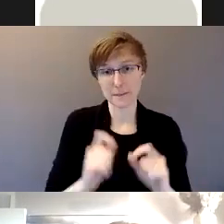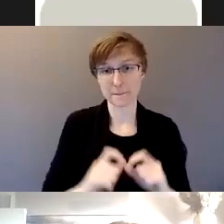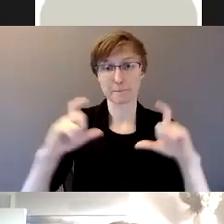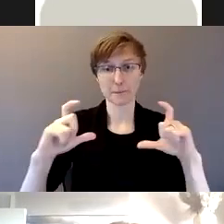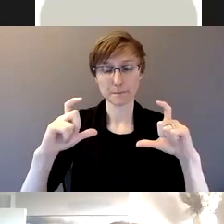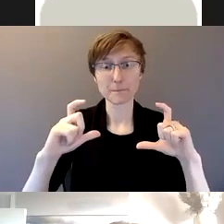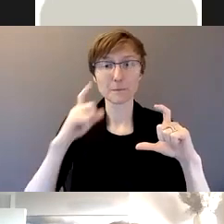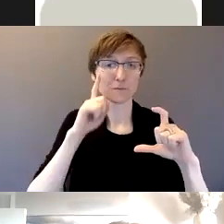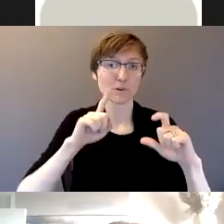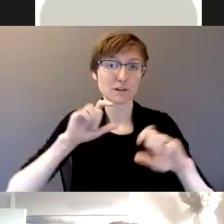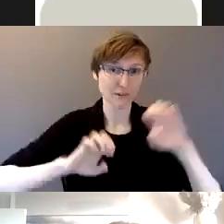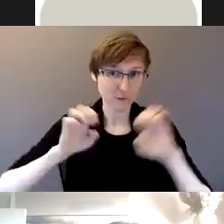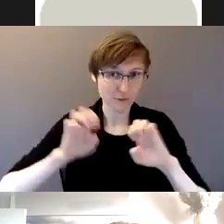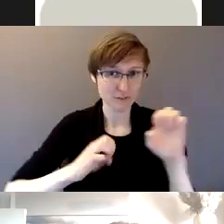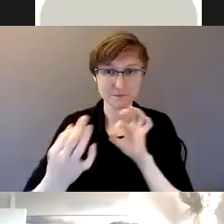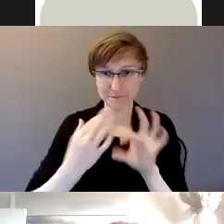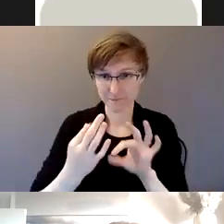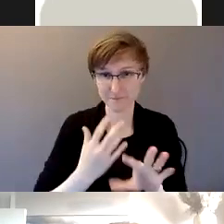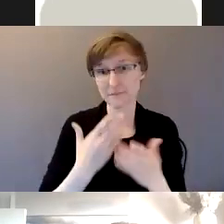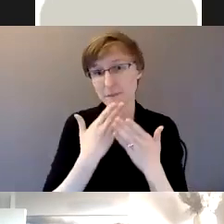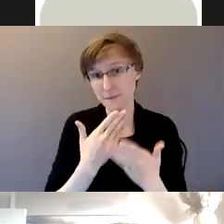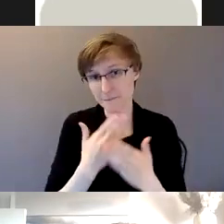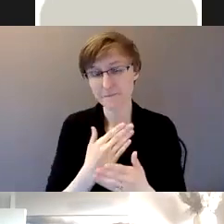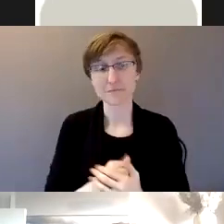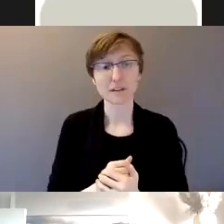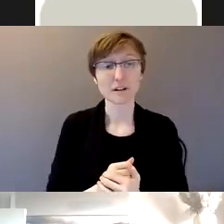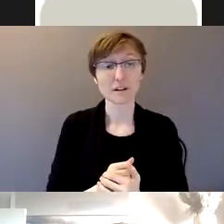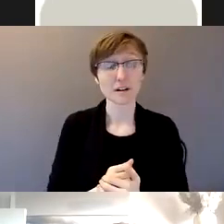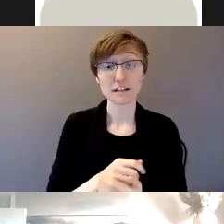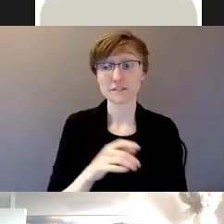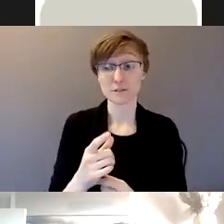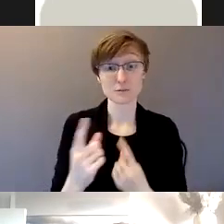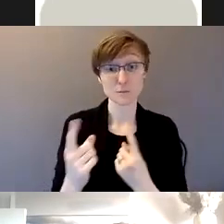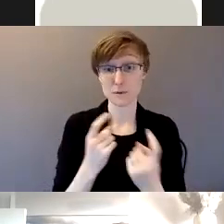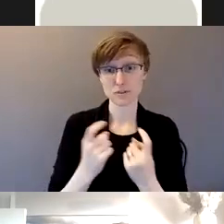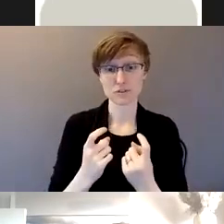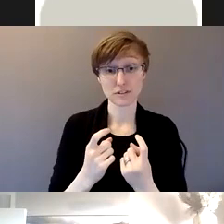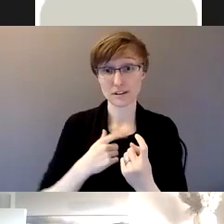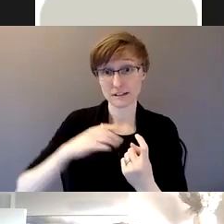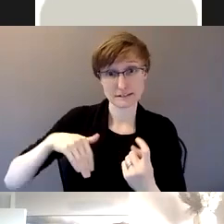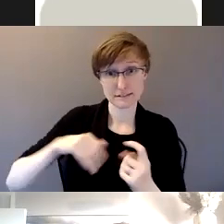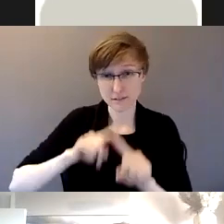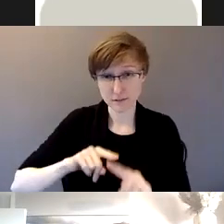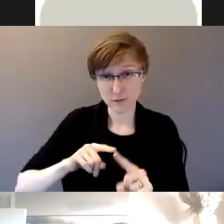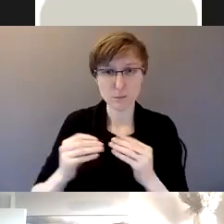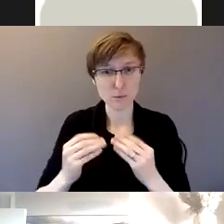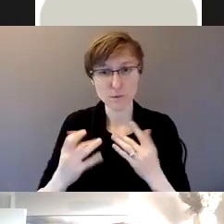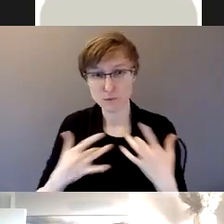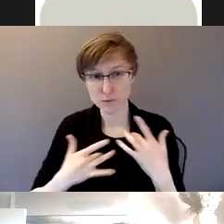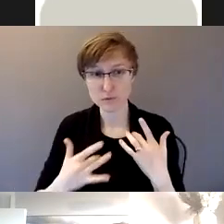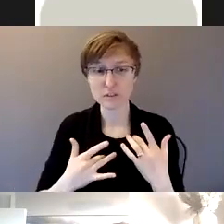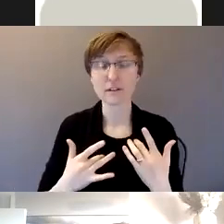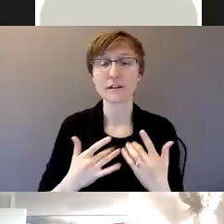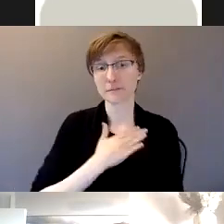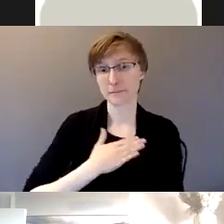appreciate that. And again, for those who have questions that we didn't get to or want further concerns that you want to address, you can reach